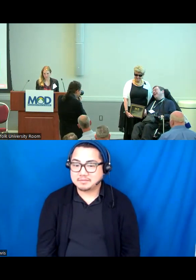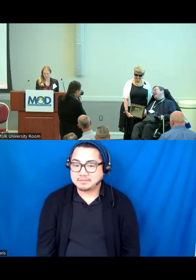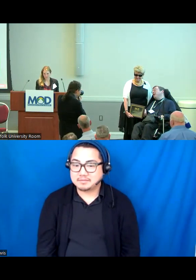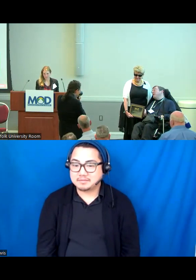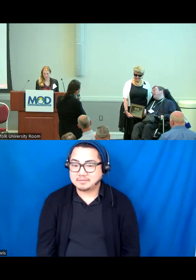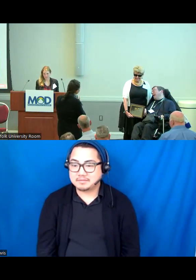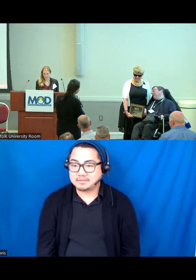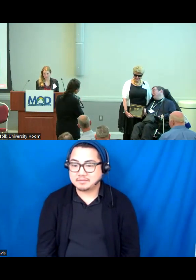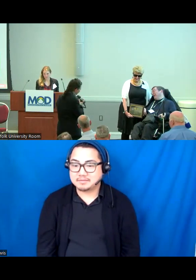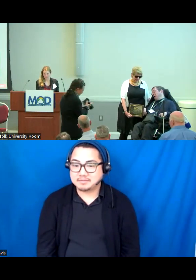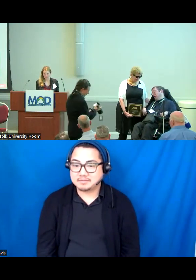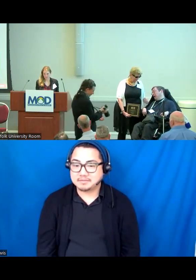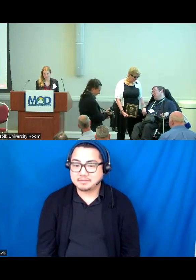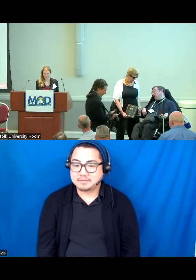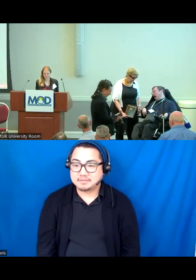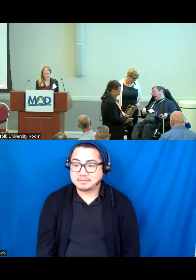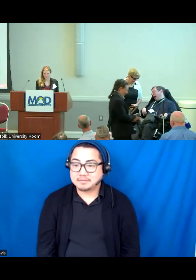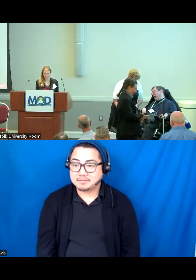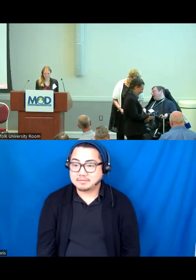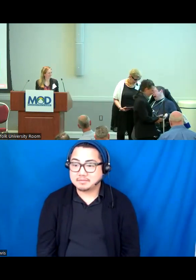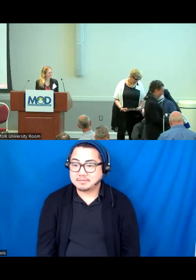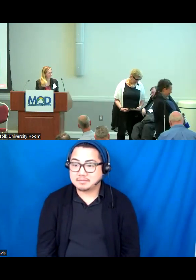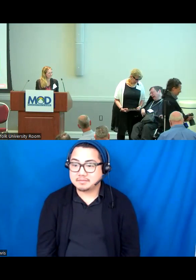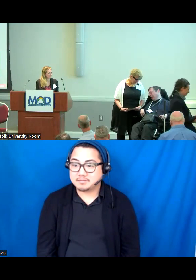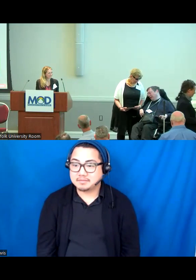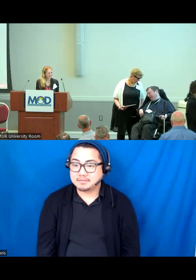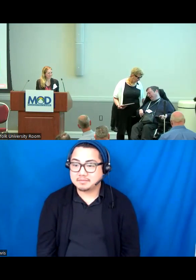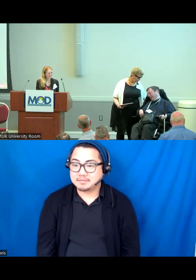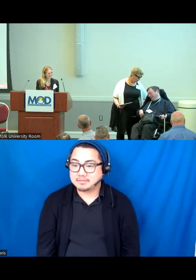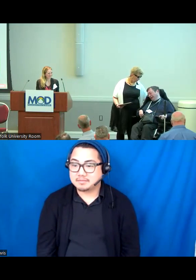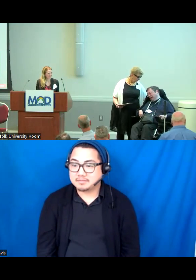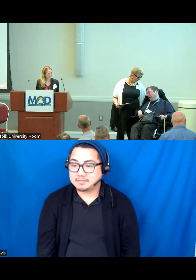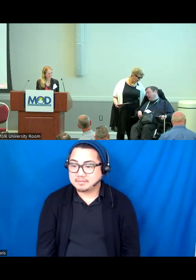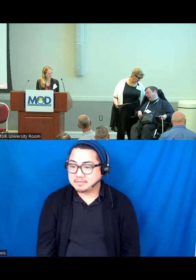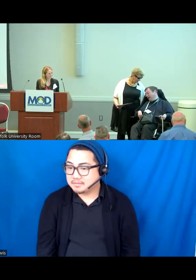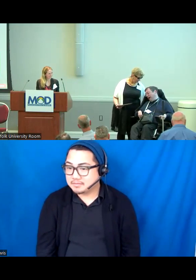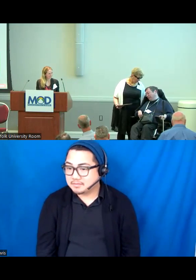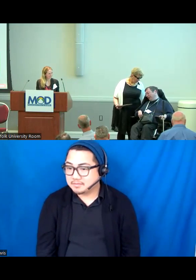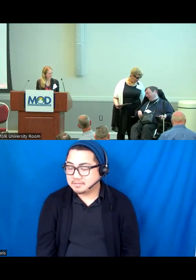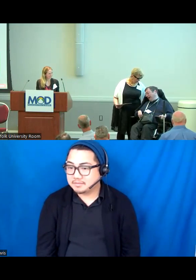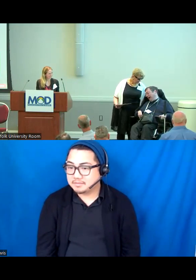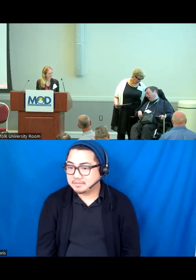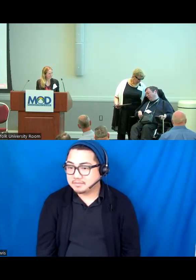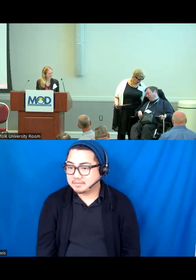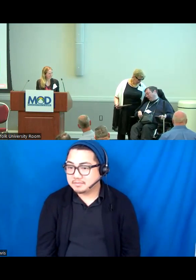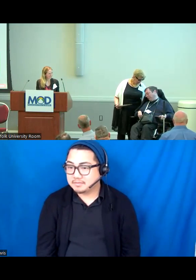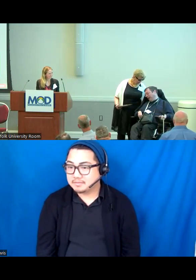perfect. Thank you. Oh, you're very welcome. Thank you. I can't hear. Okay. Should I put it in the back? Yeah.